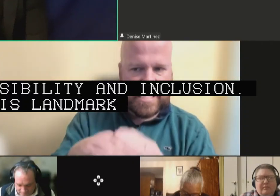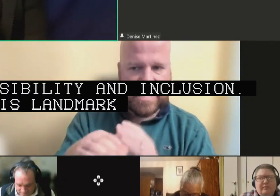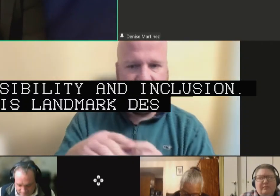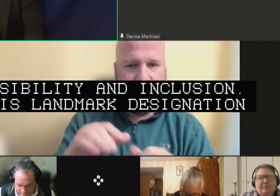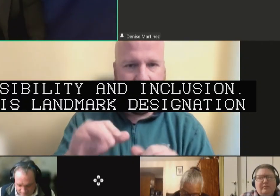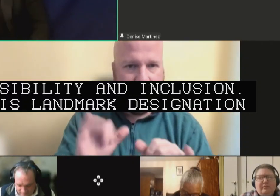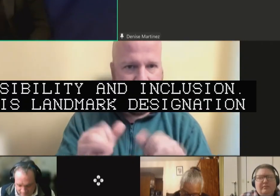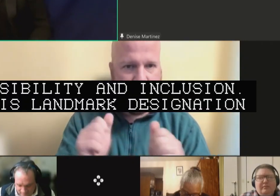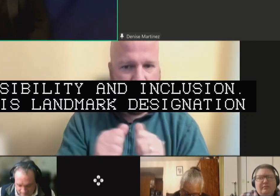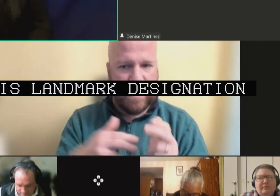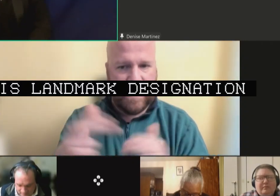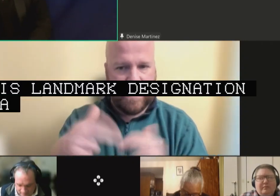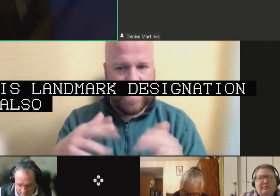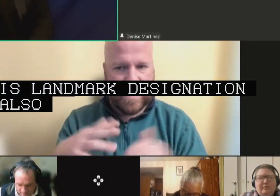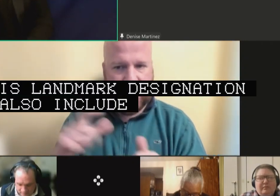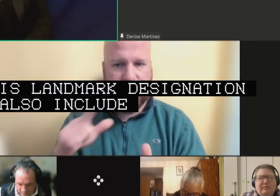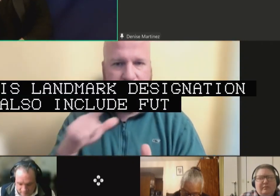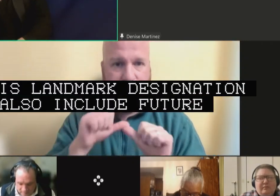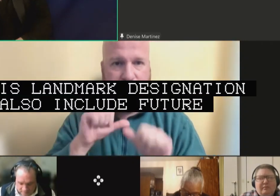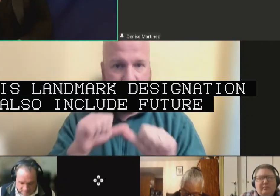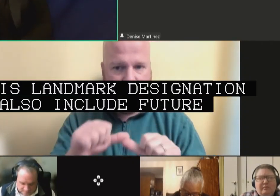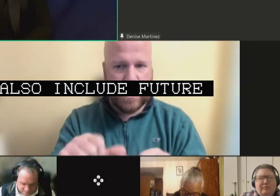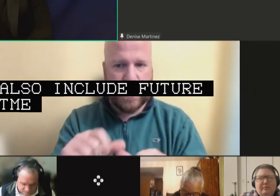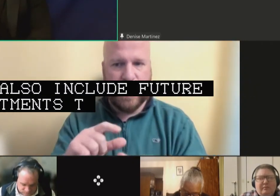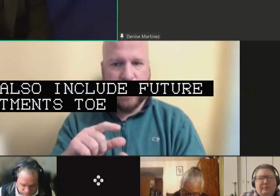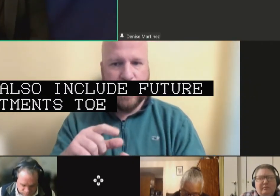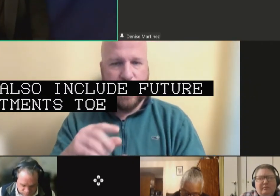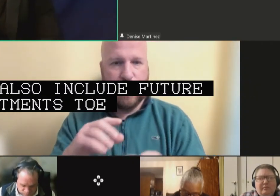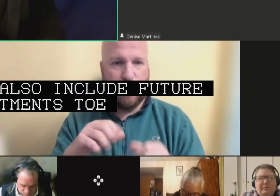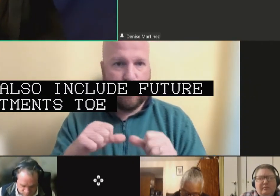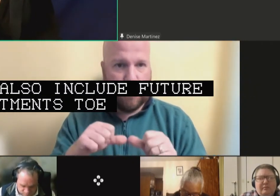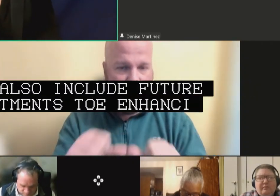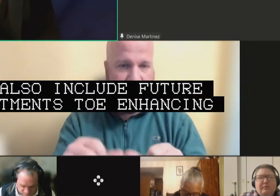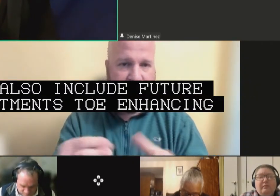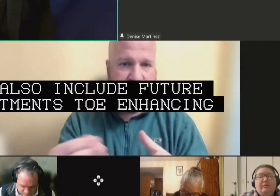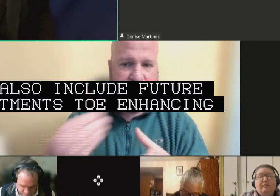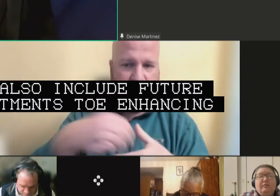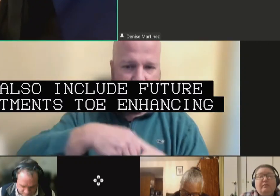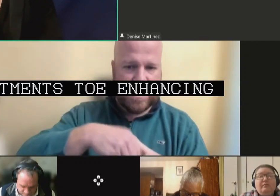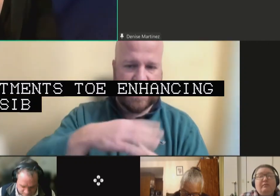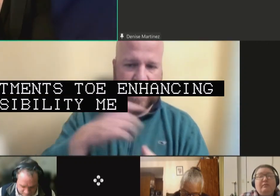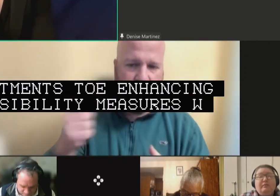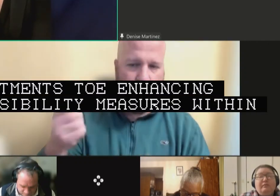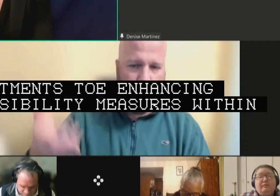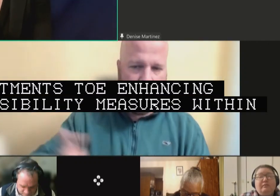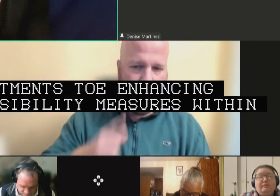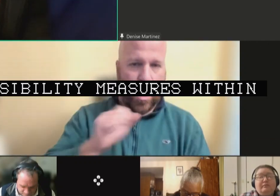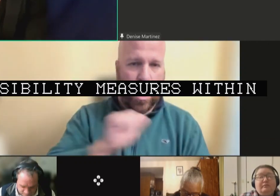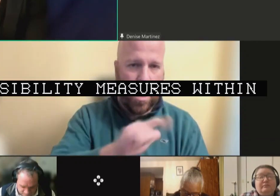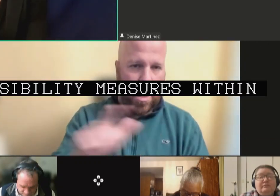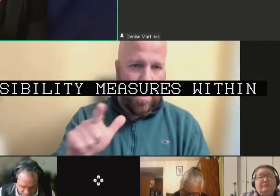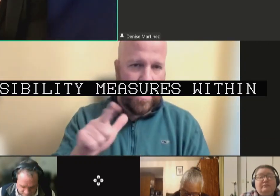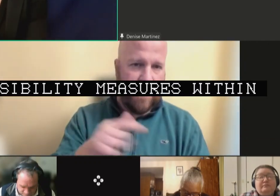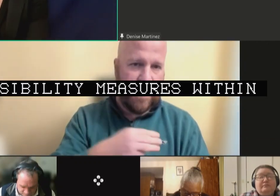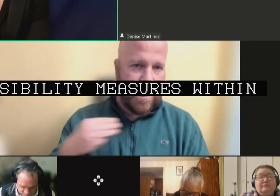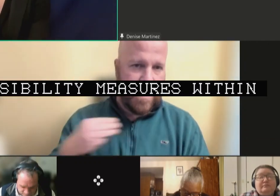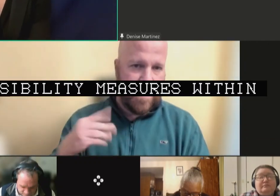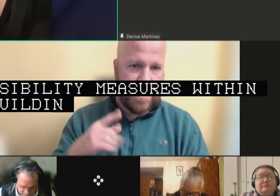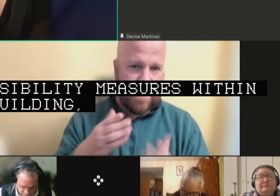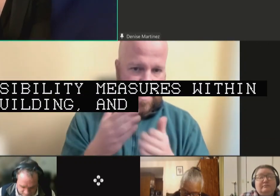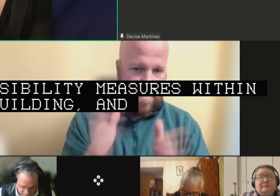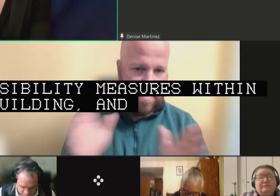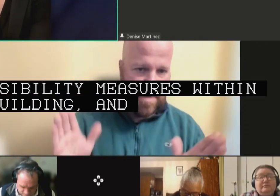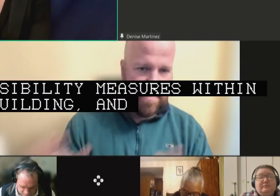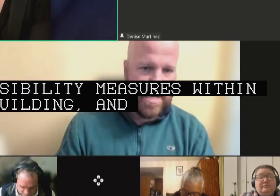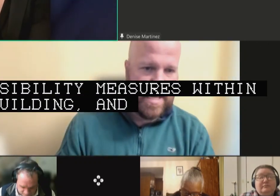to enhancing accessibility measures within the building and ensuring that it remains inclusive and welcoming for